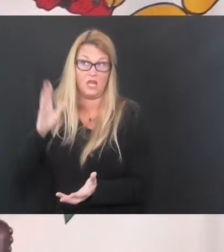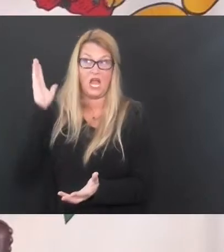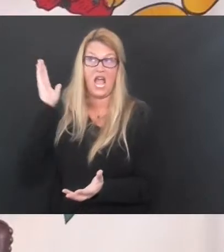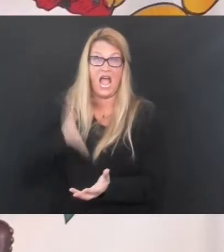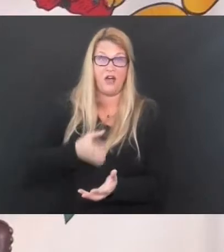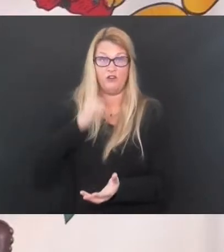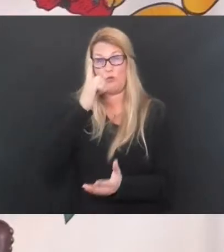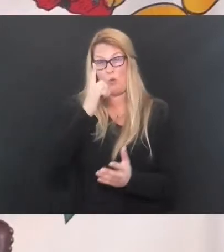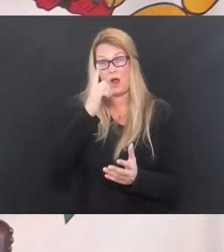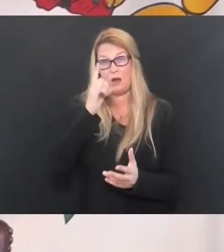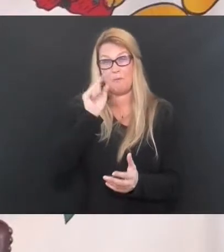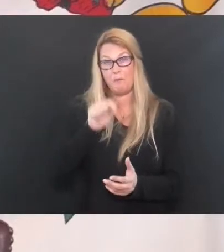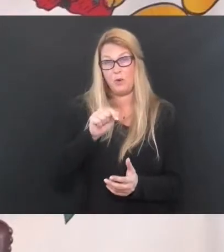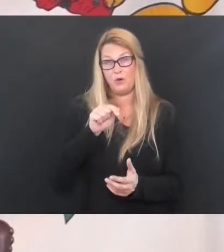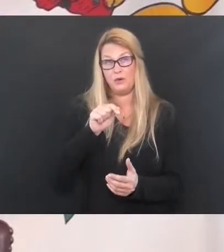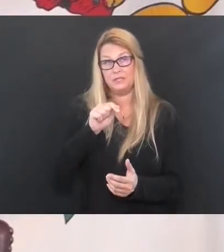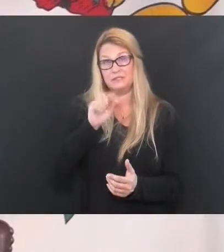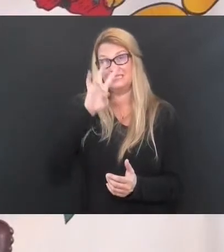of